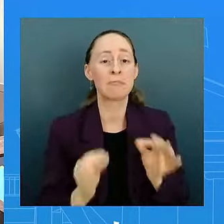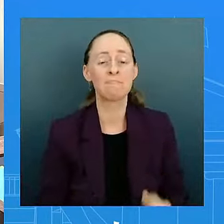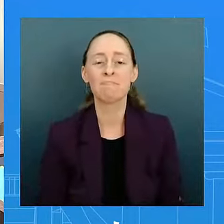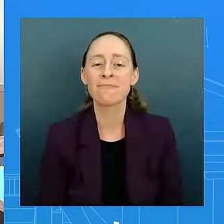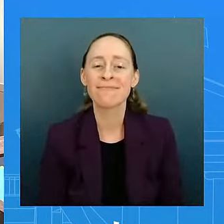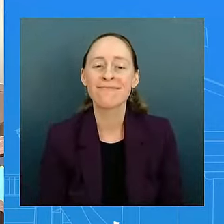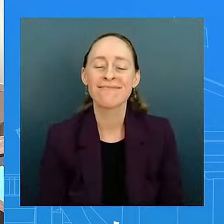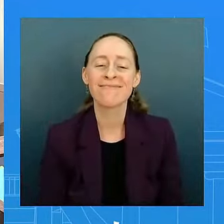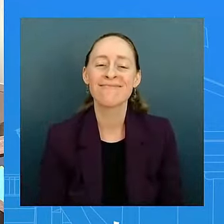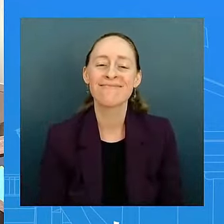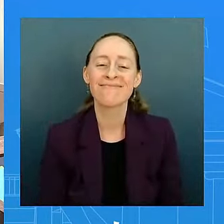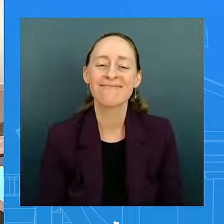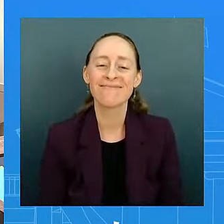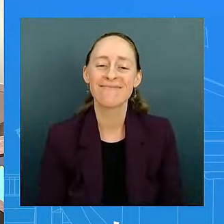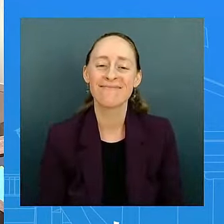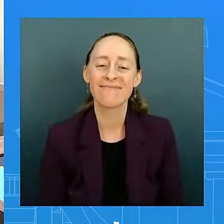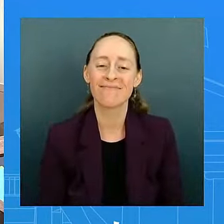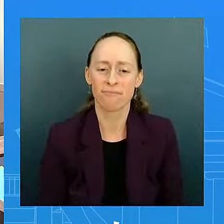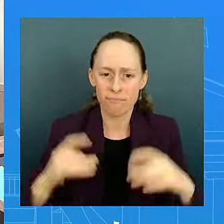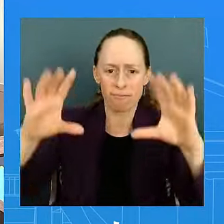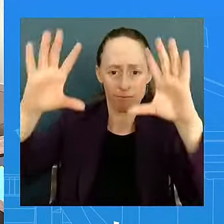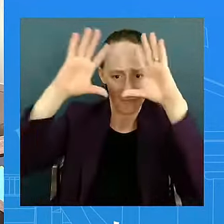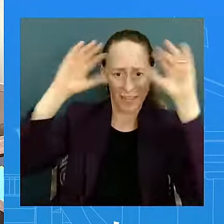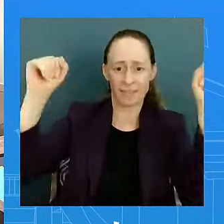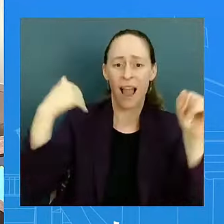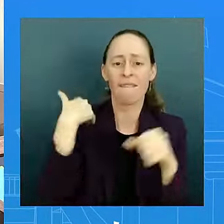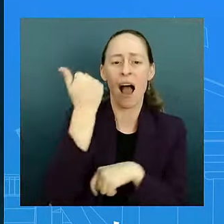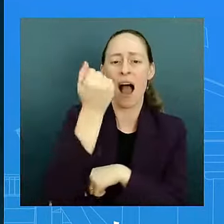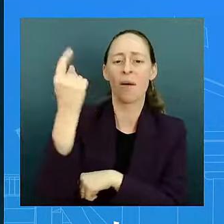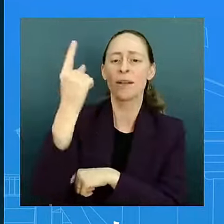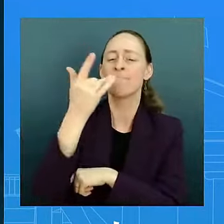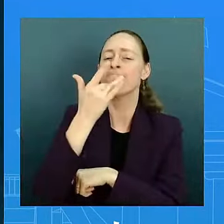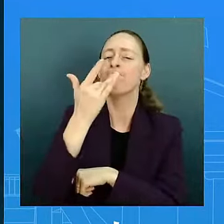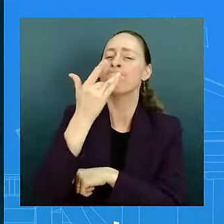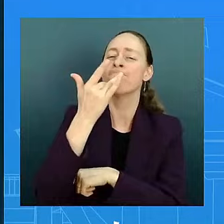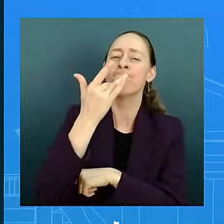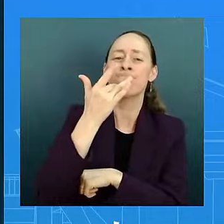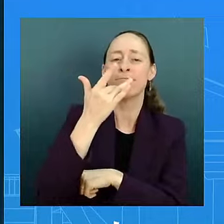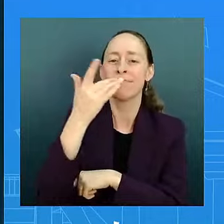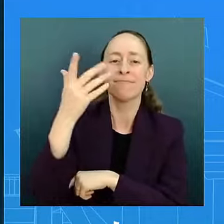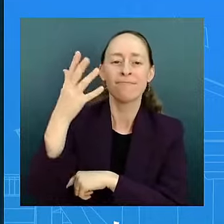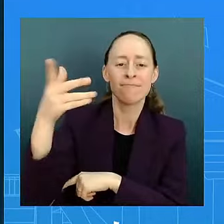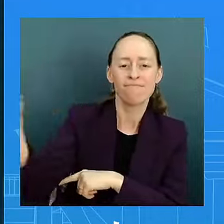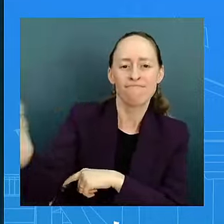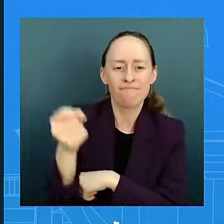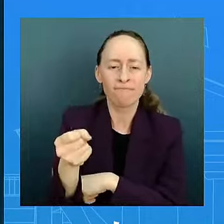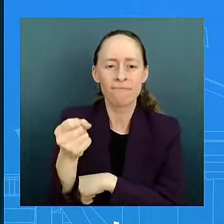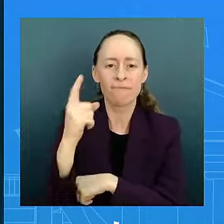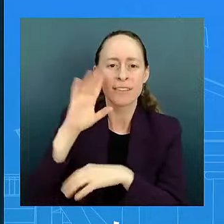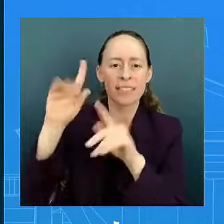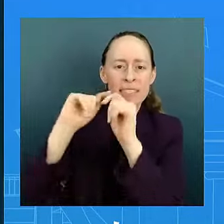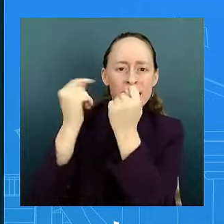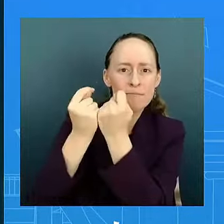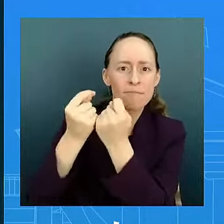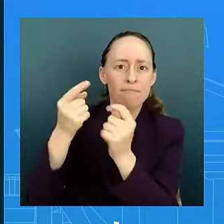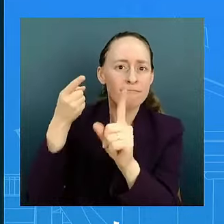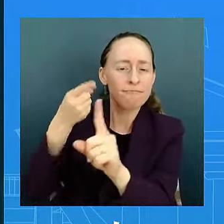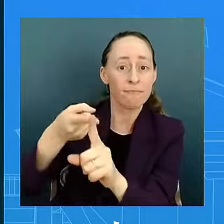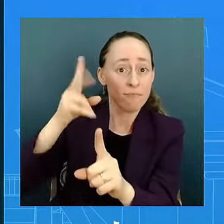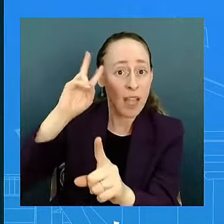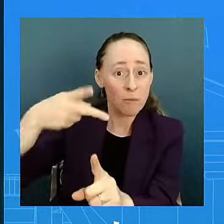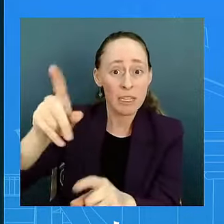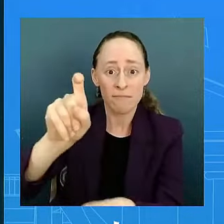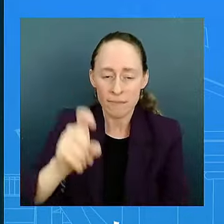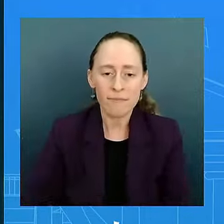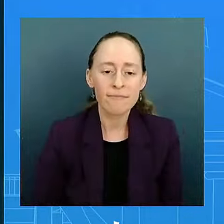and did he express that to the vice president? So here's what I'll say, and I want to point you to the president's statement, right, that he